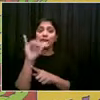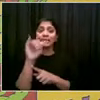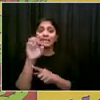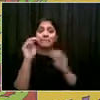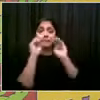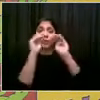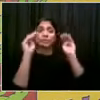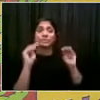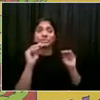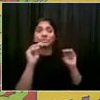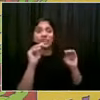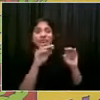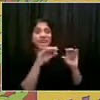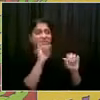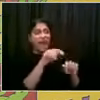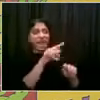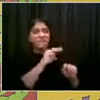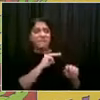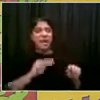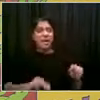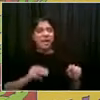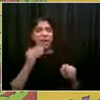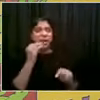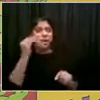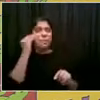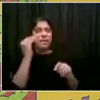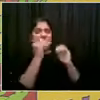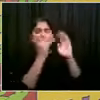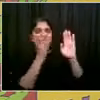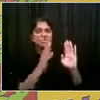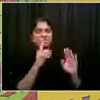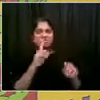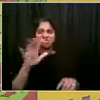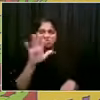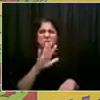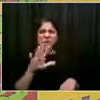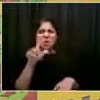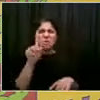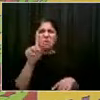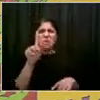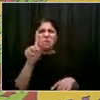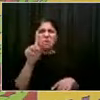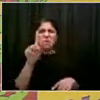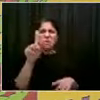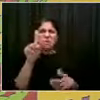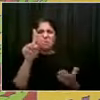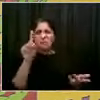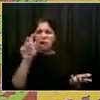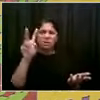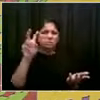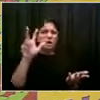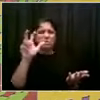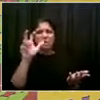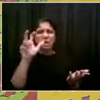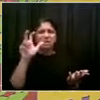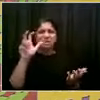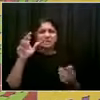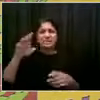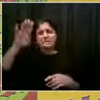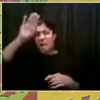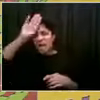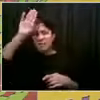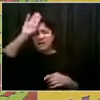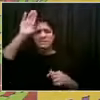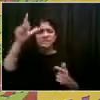that 70% of the fire department had COVID and that they should have an exemption for what they refer to as natural immunity.